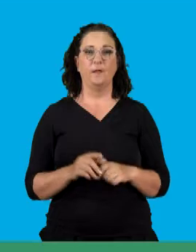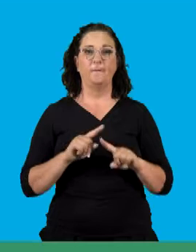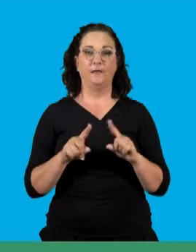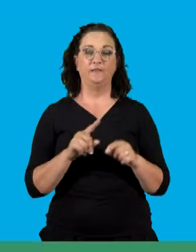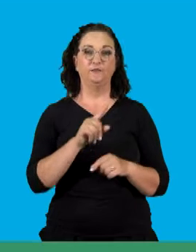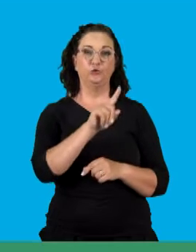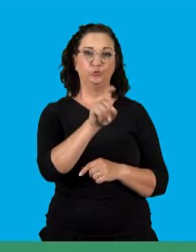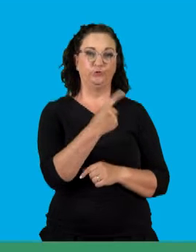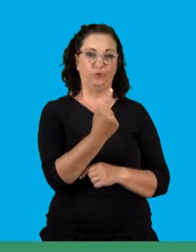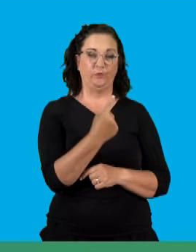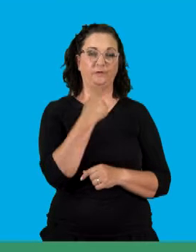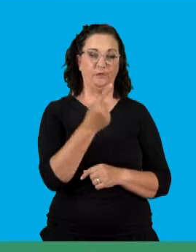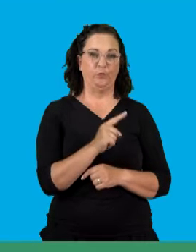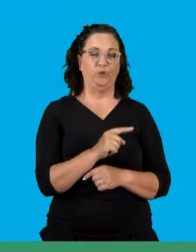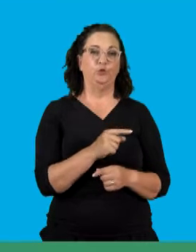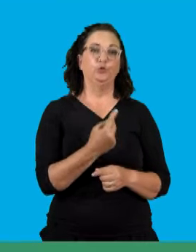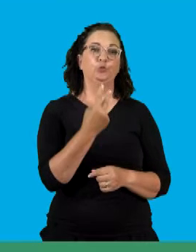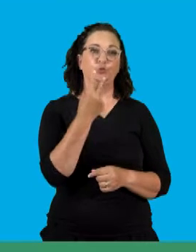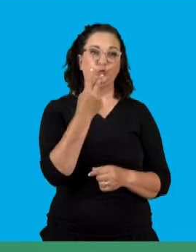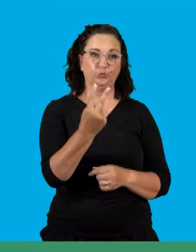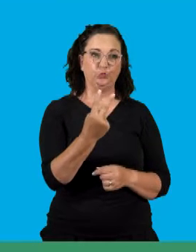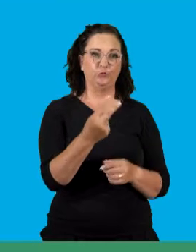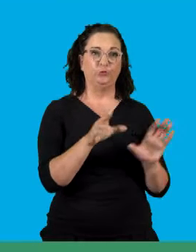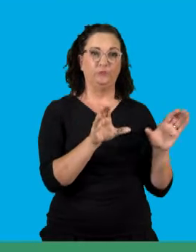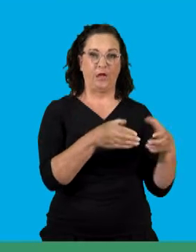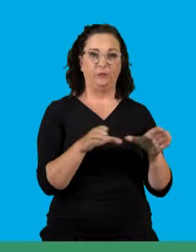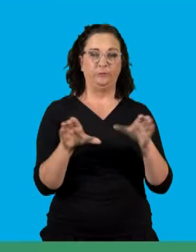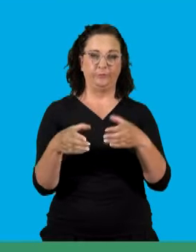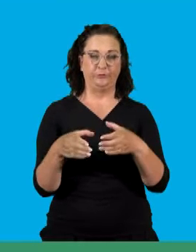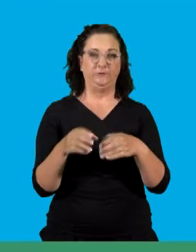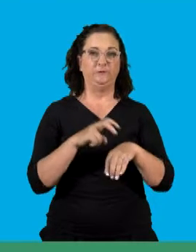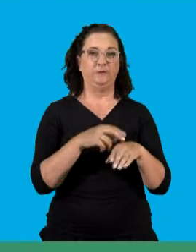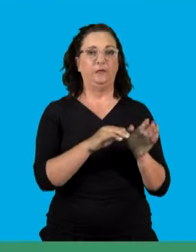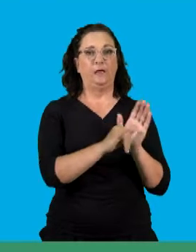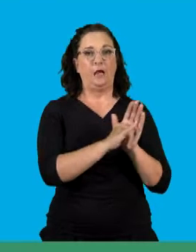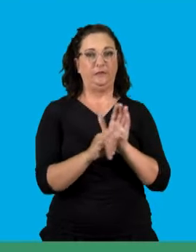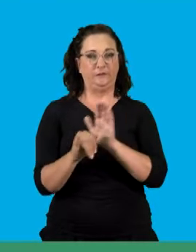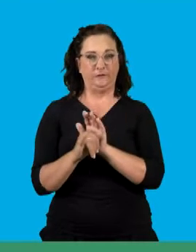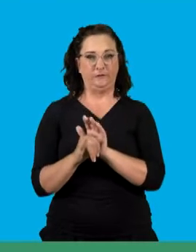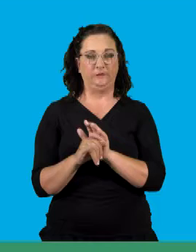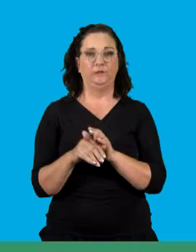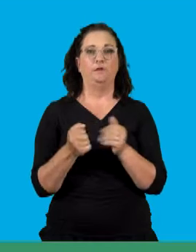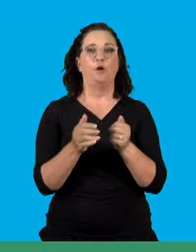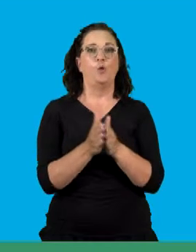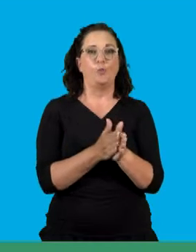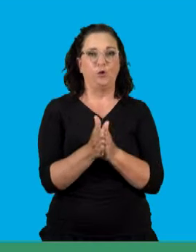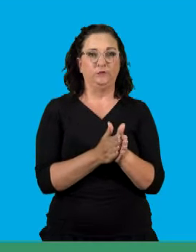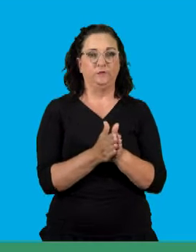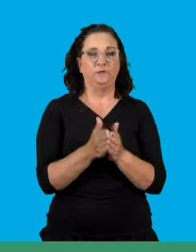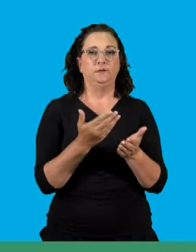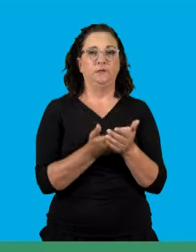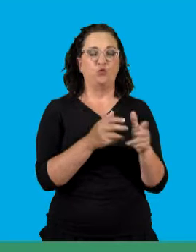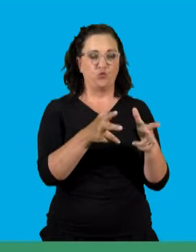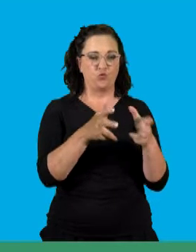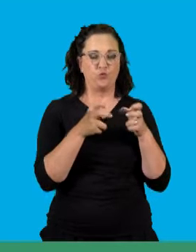says, identify 2 types of market research that is used by Lindy. Motivate your answer by